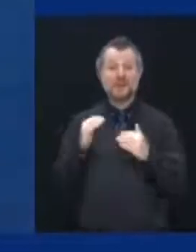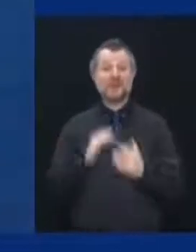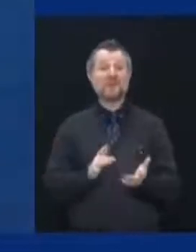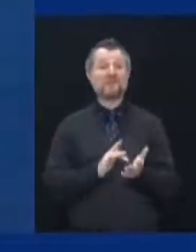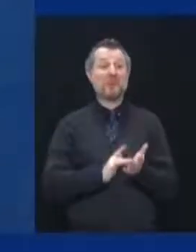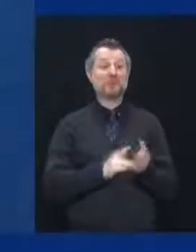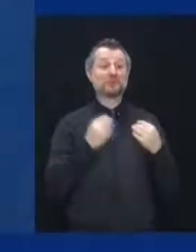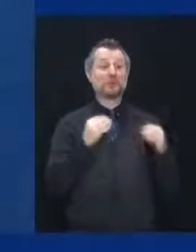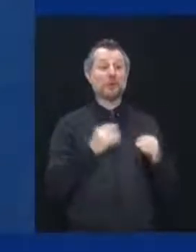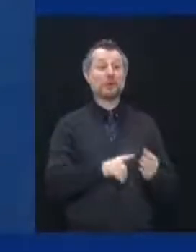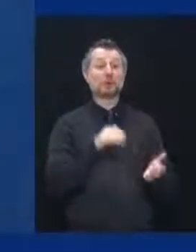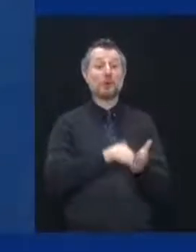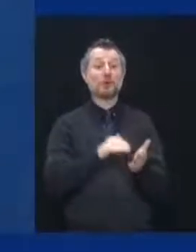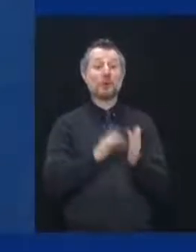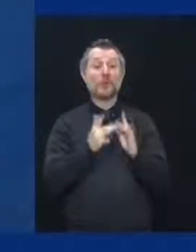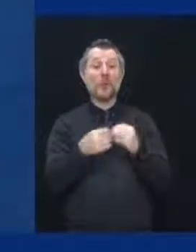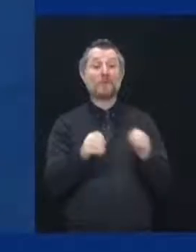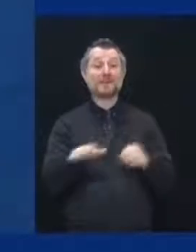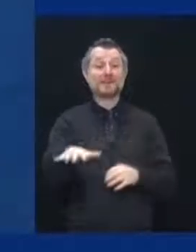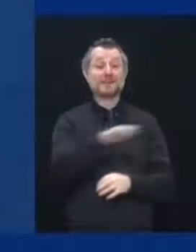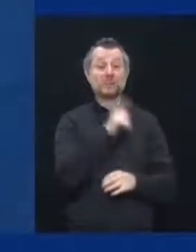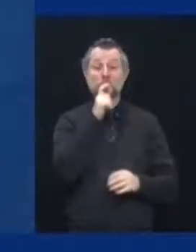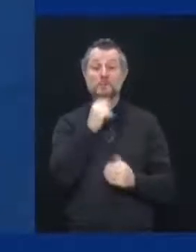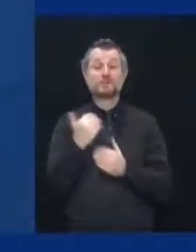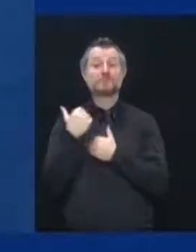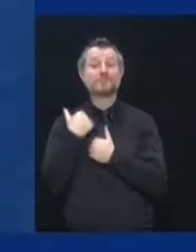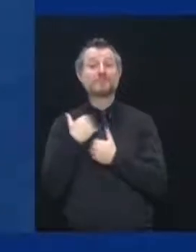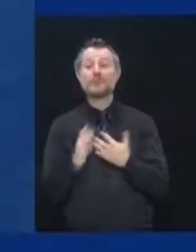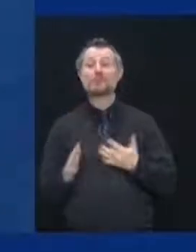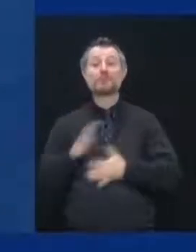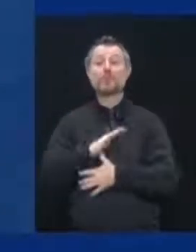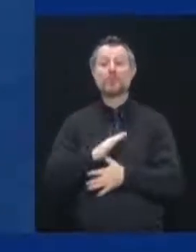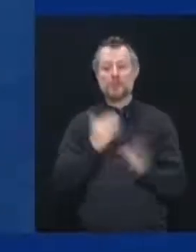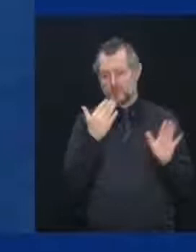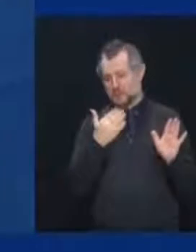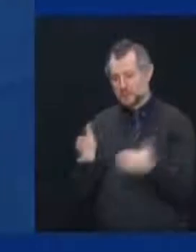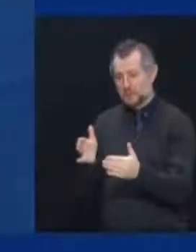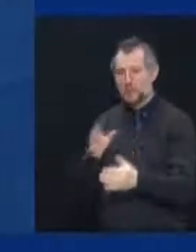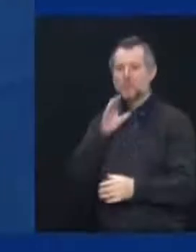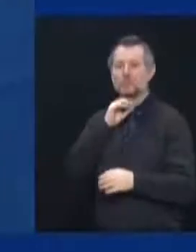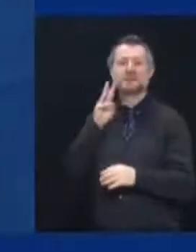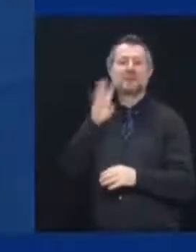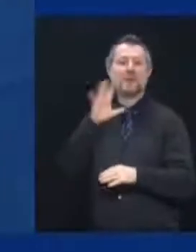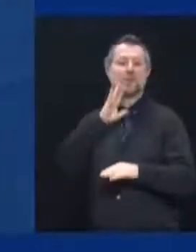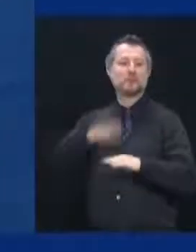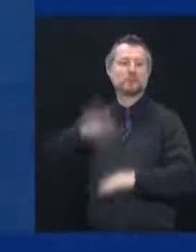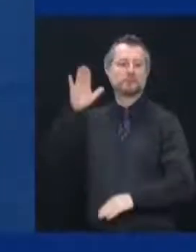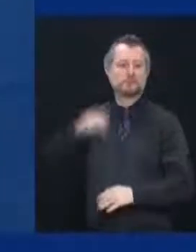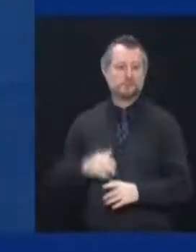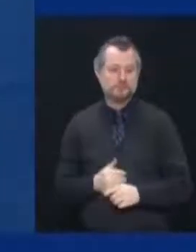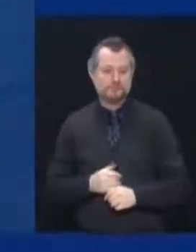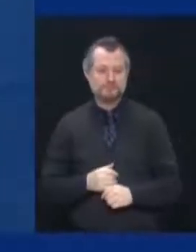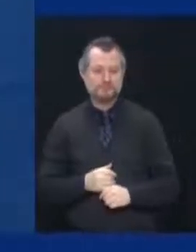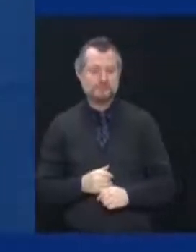Pharmacies, doctors' networks, they're prioritizing 65 plus. It is very